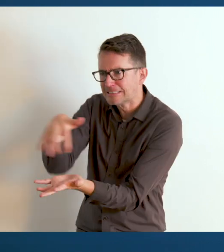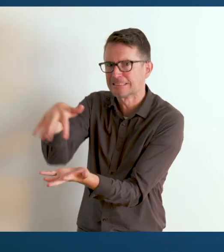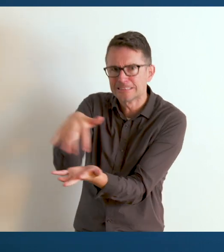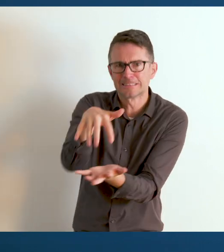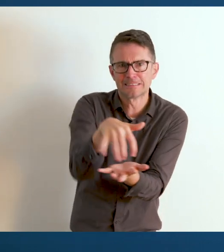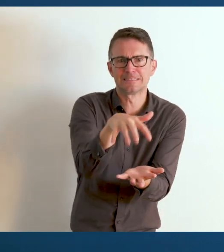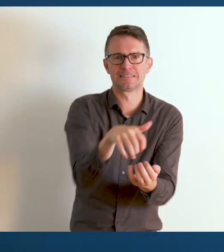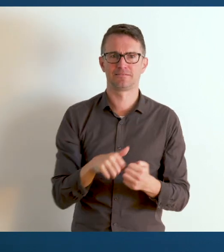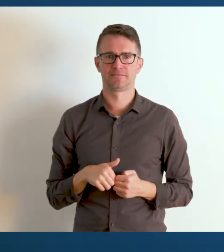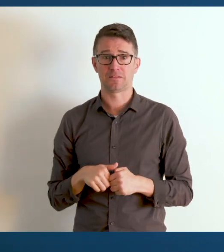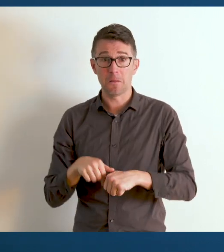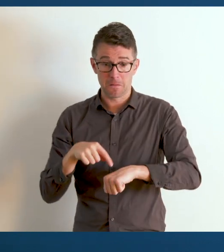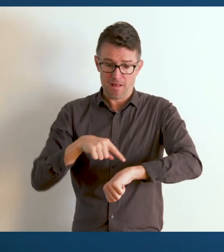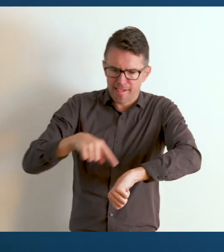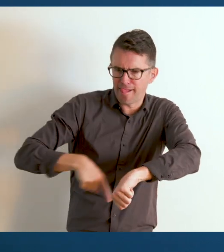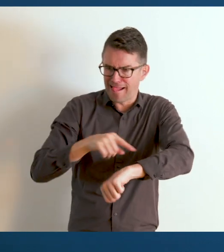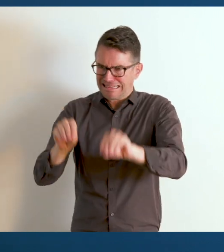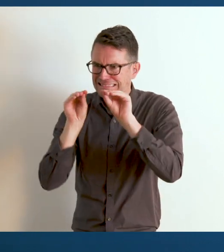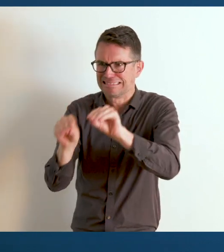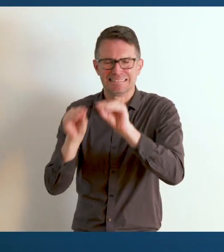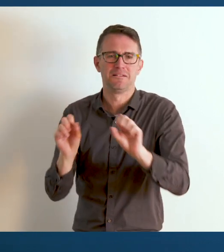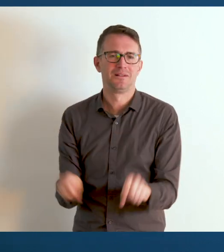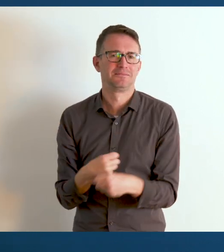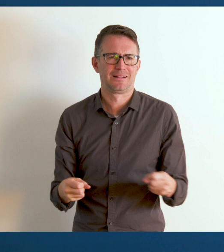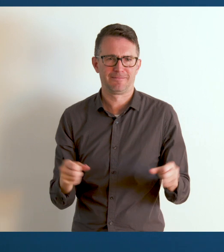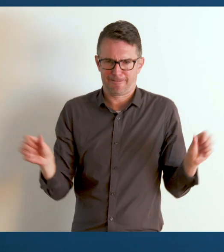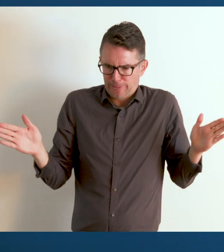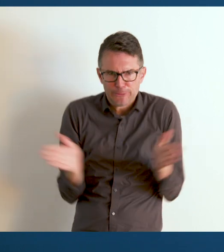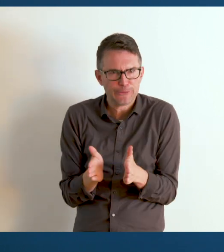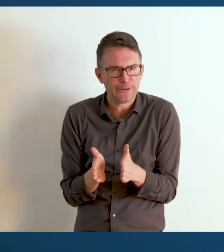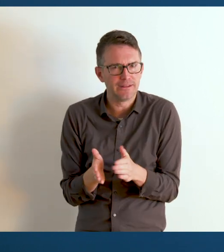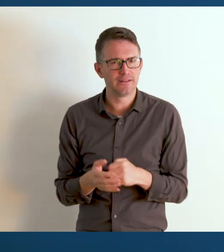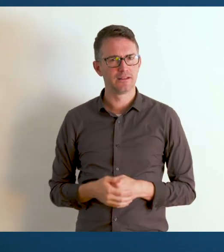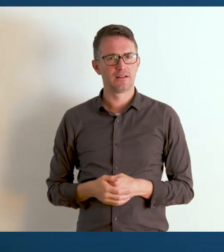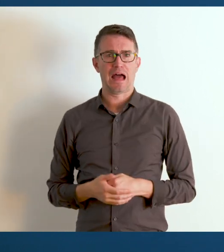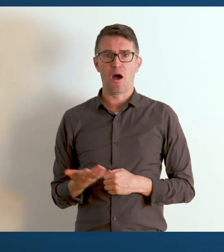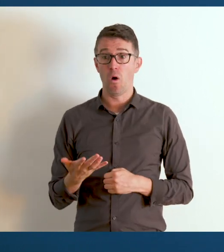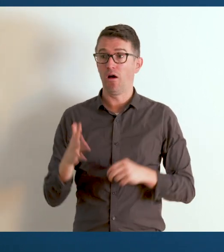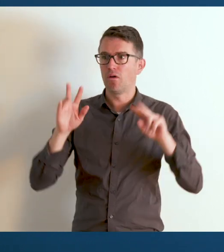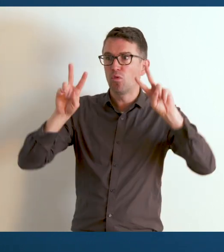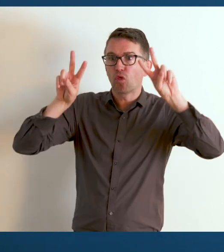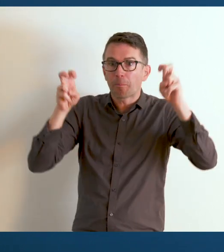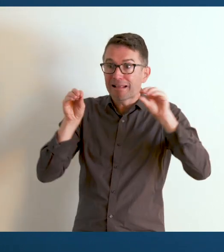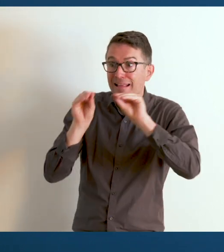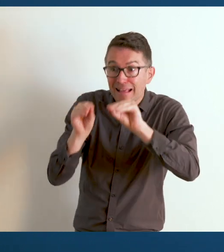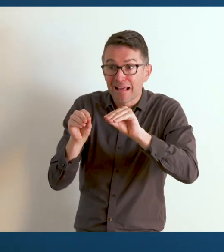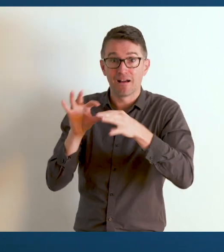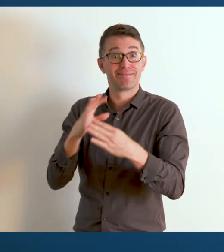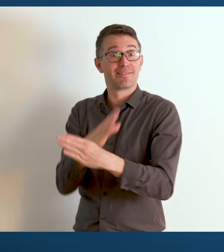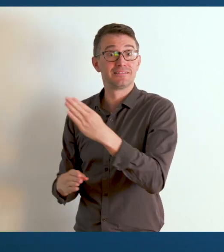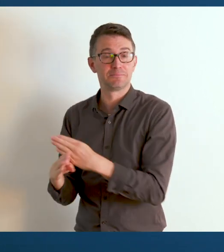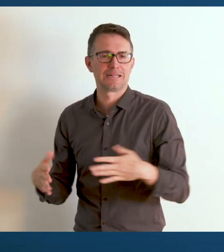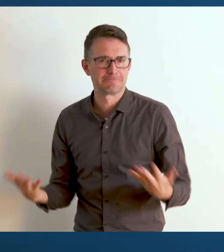week. Not much time can be invested in training interviewers on specific topics, like, for